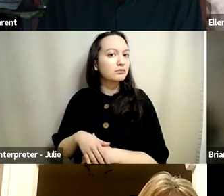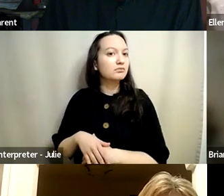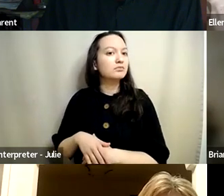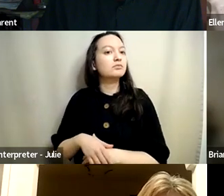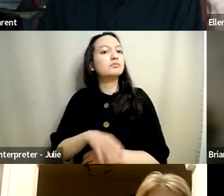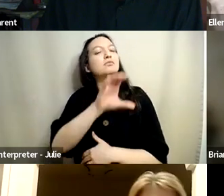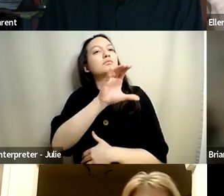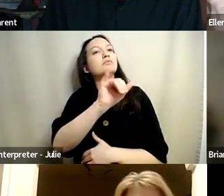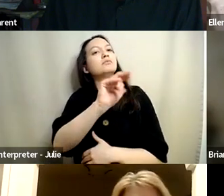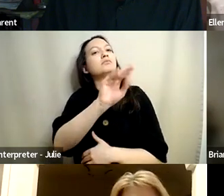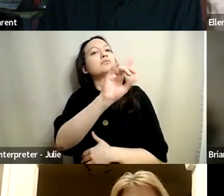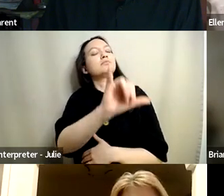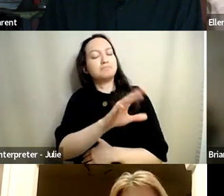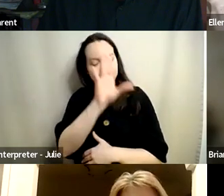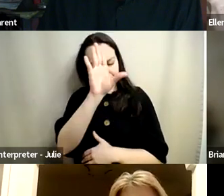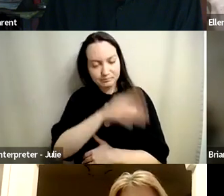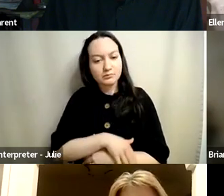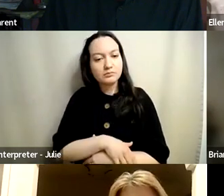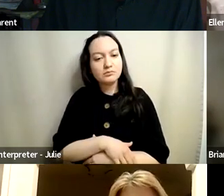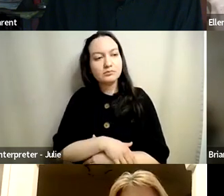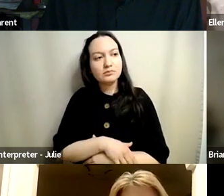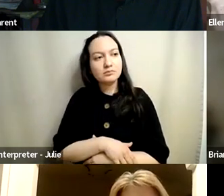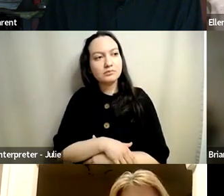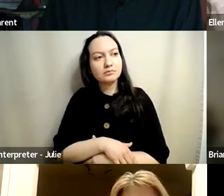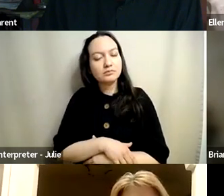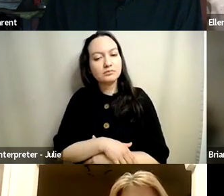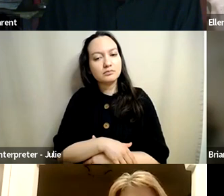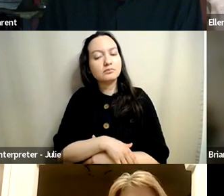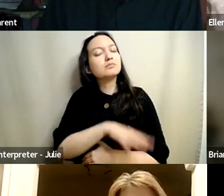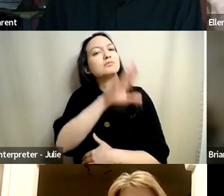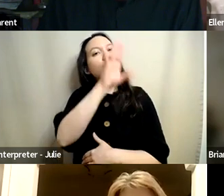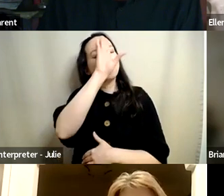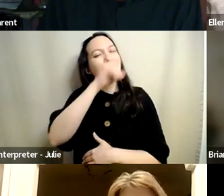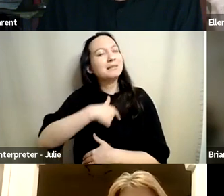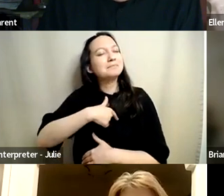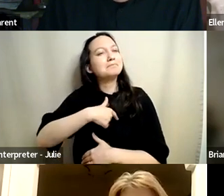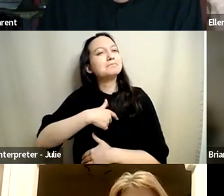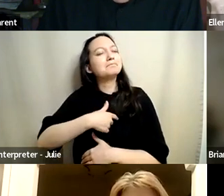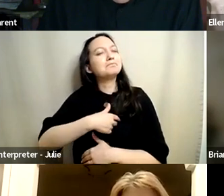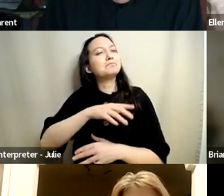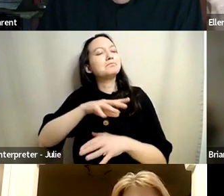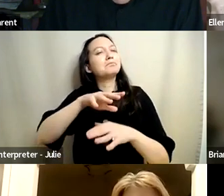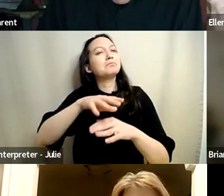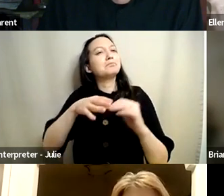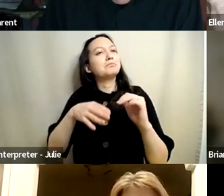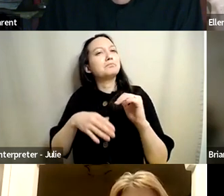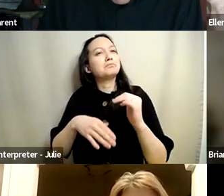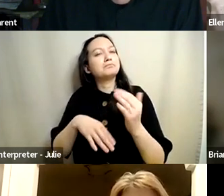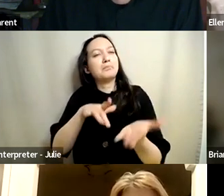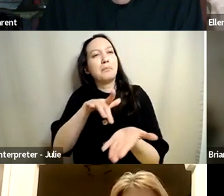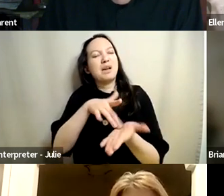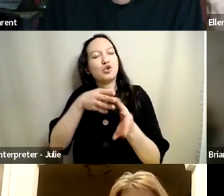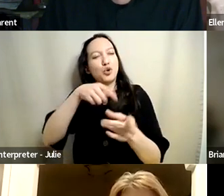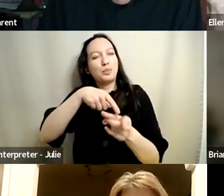This is Cindy. Yes. You know, as a practitioner, I'm a little torn on this